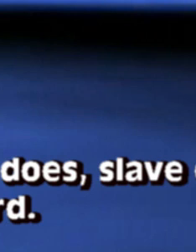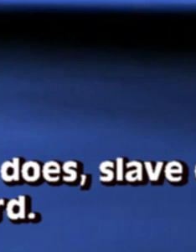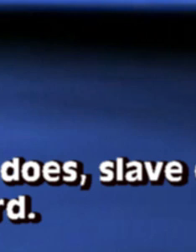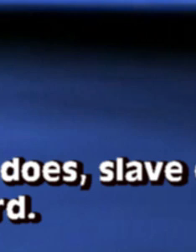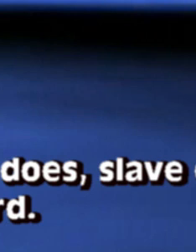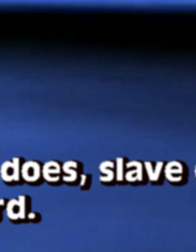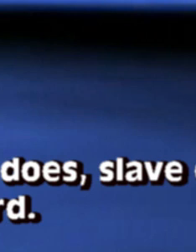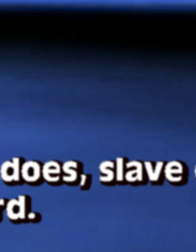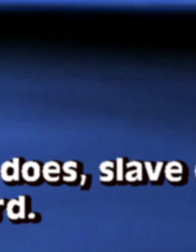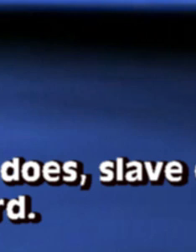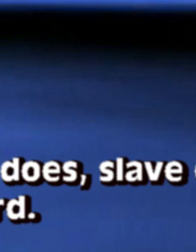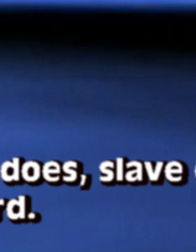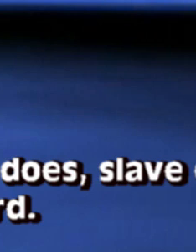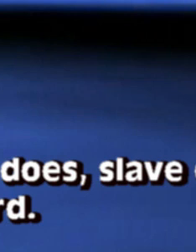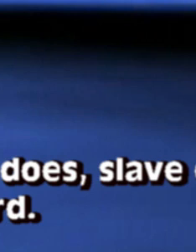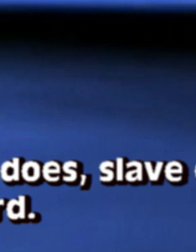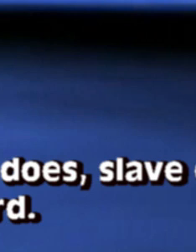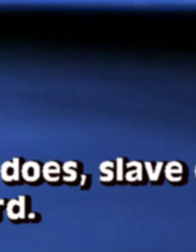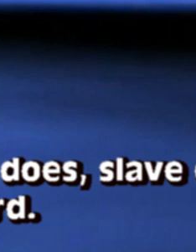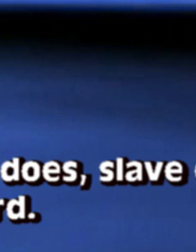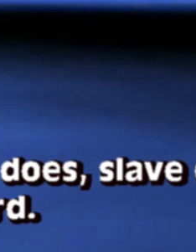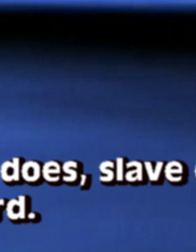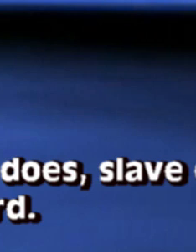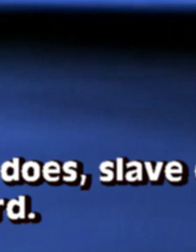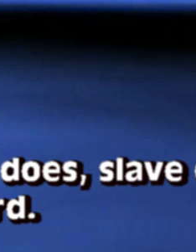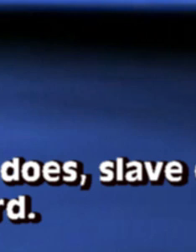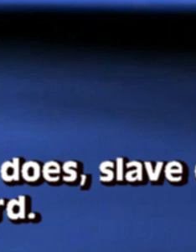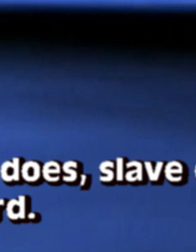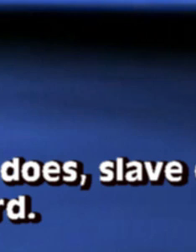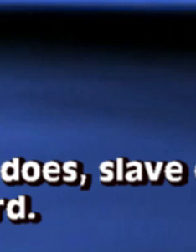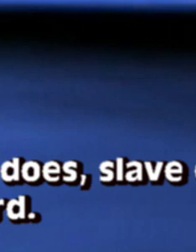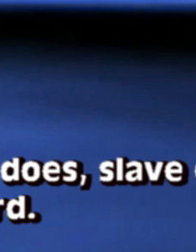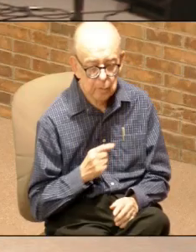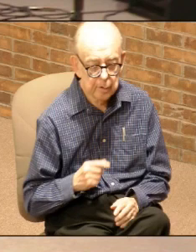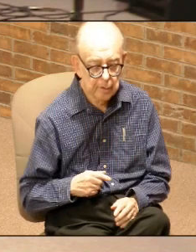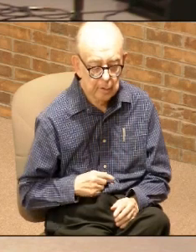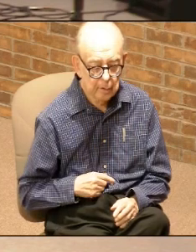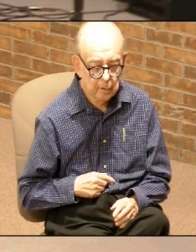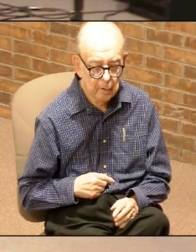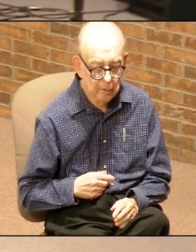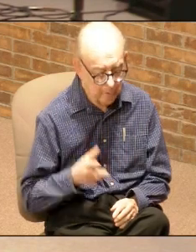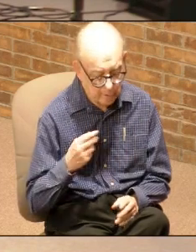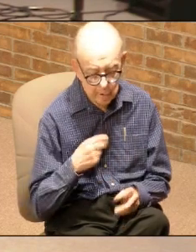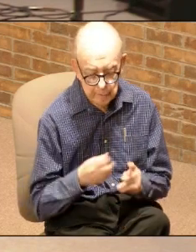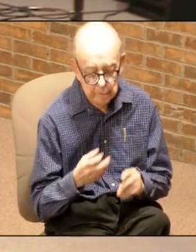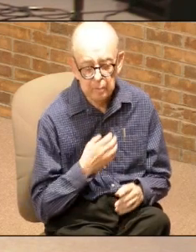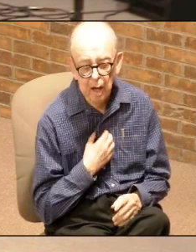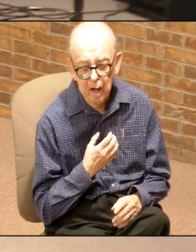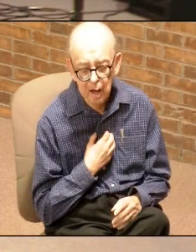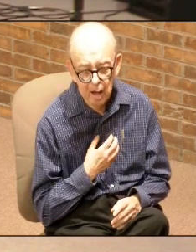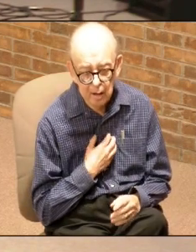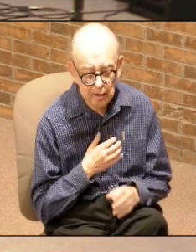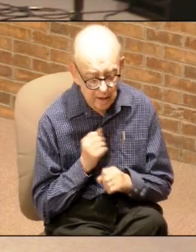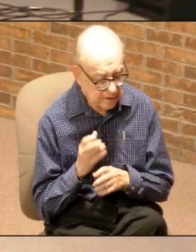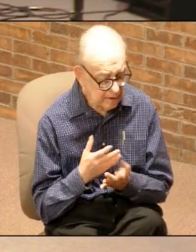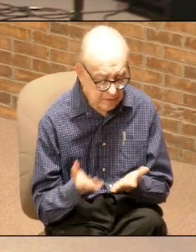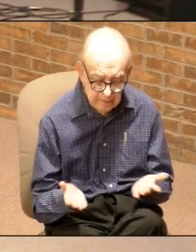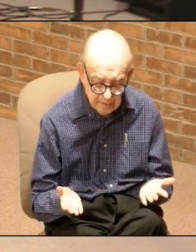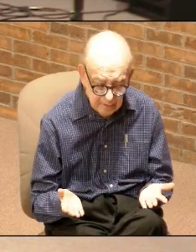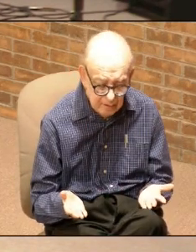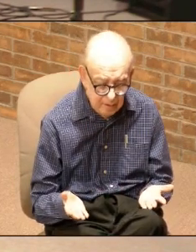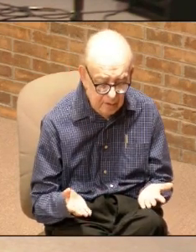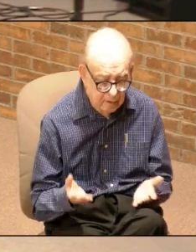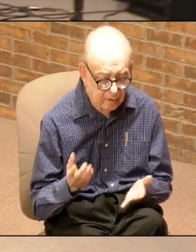will receive this back from the Lord. I hear people complaining, I don't get this, I don't get